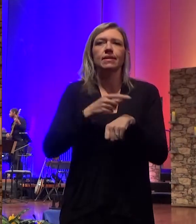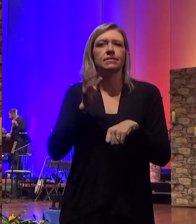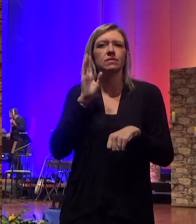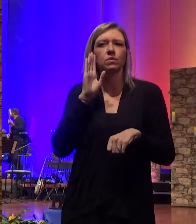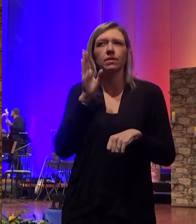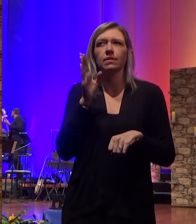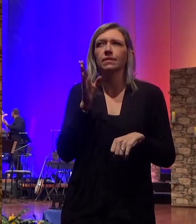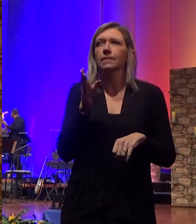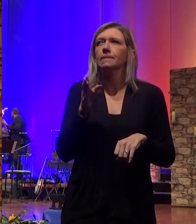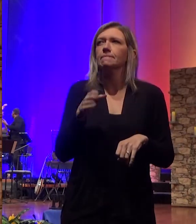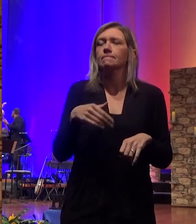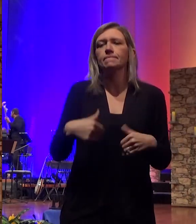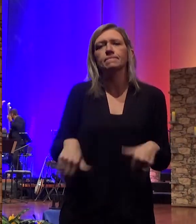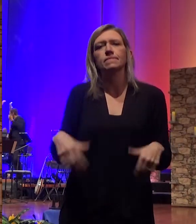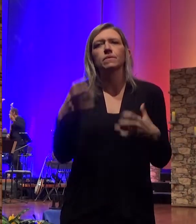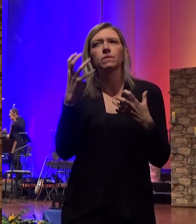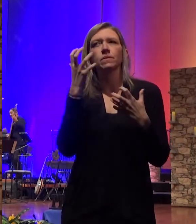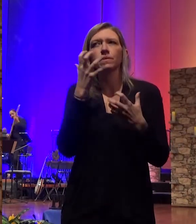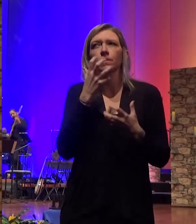days. Oh.